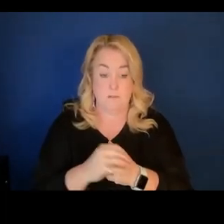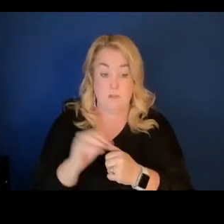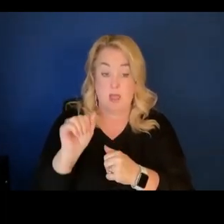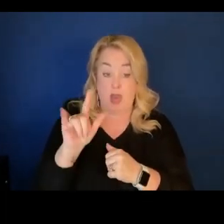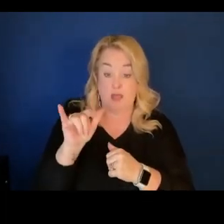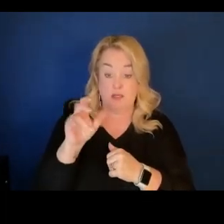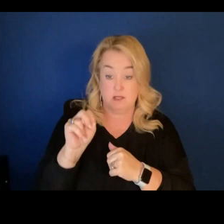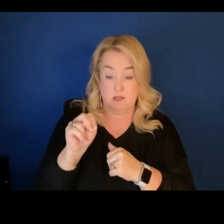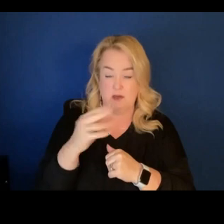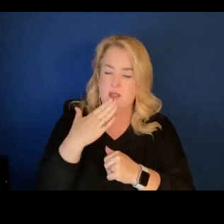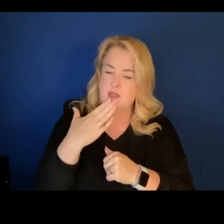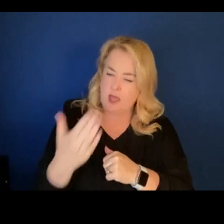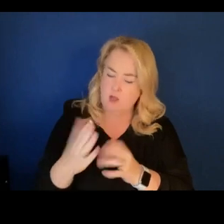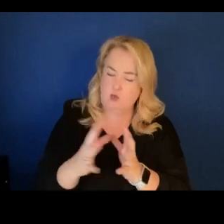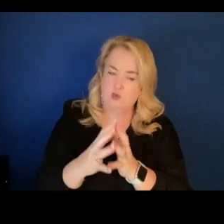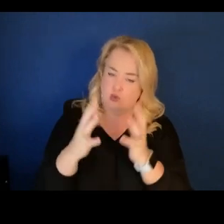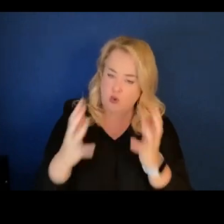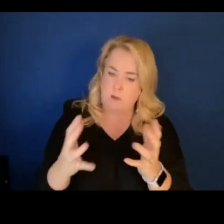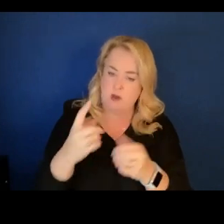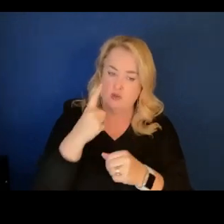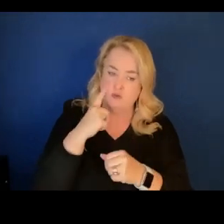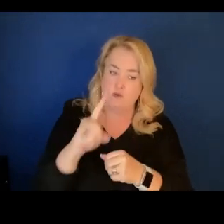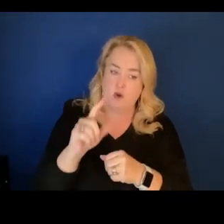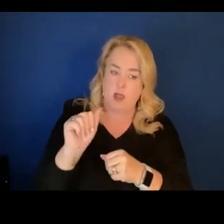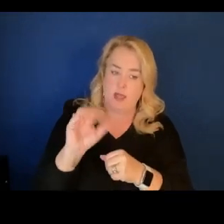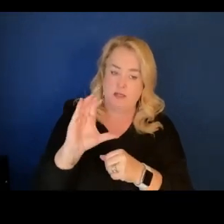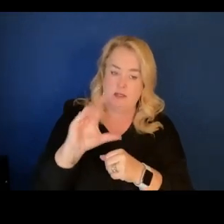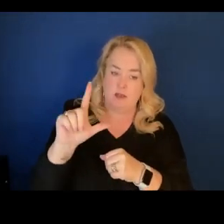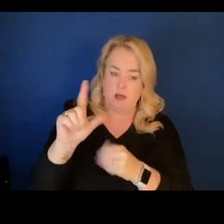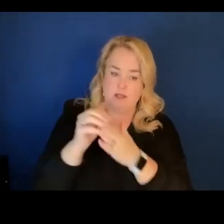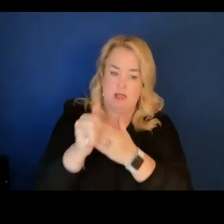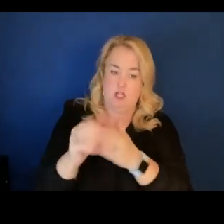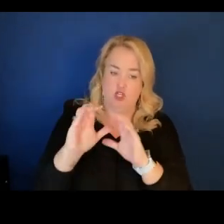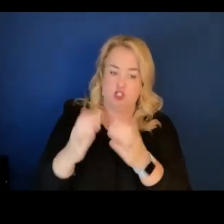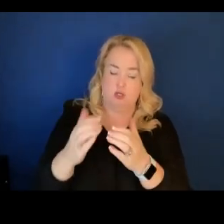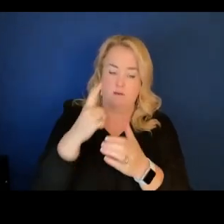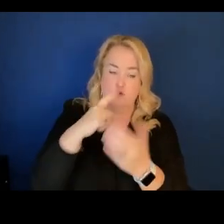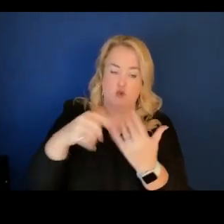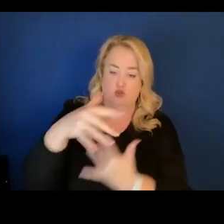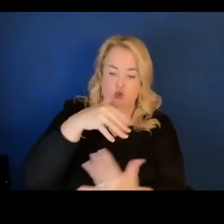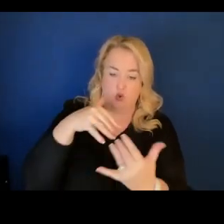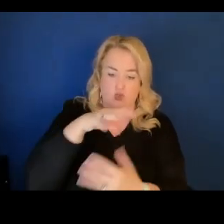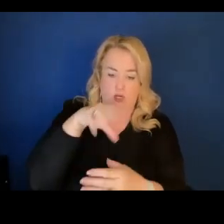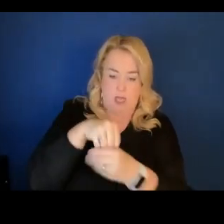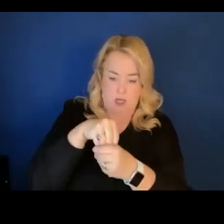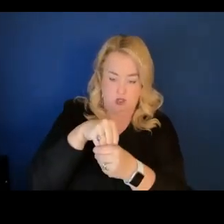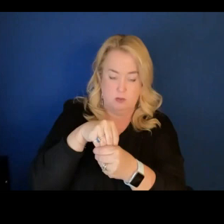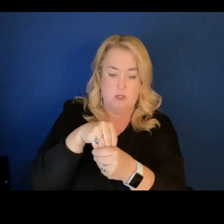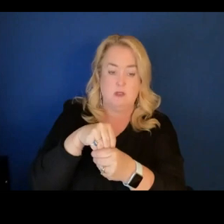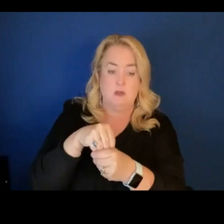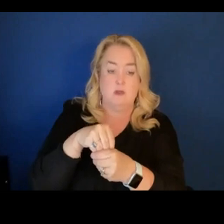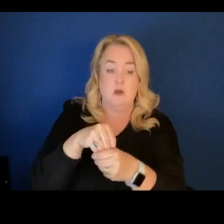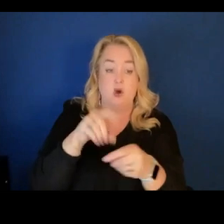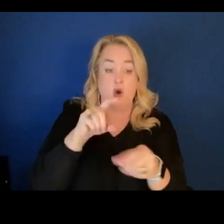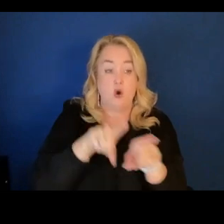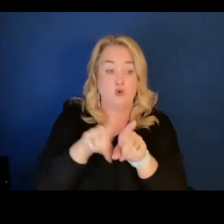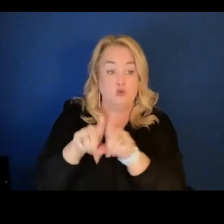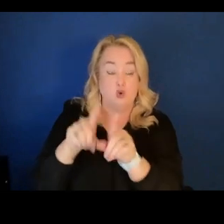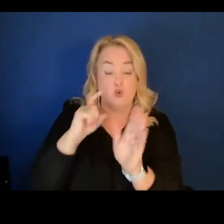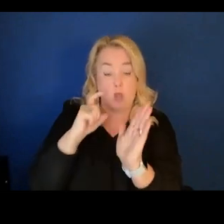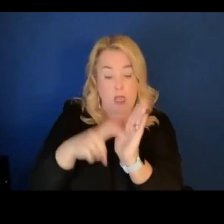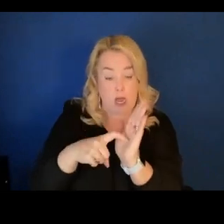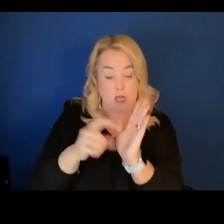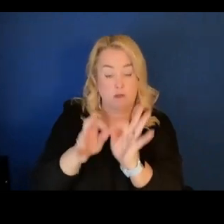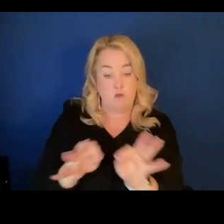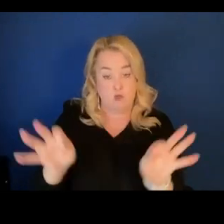Allison, thank you so much for ACL's leadership in the social engagement space, and also for recognizing the